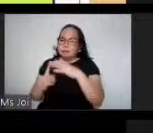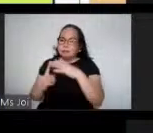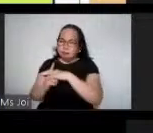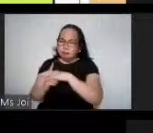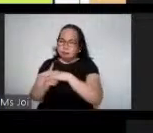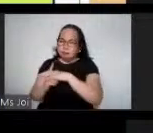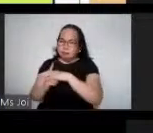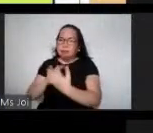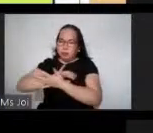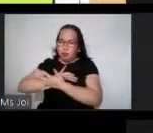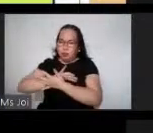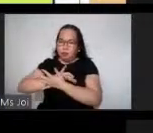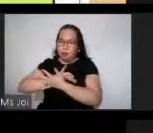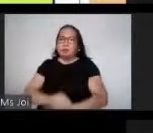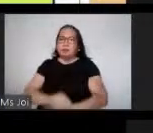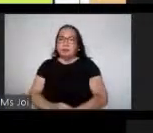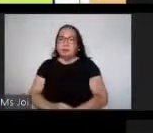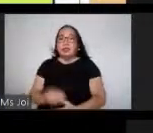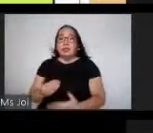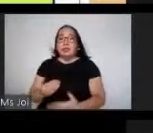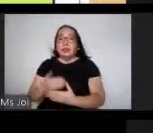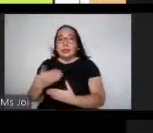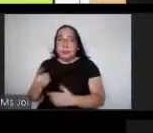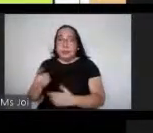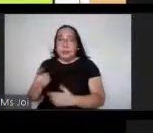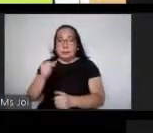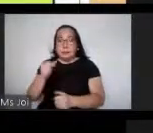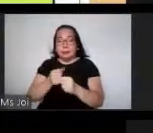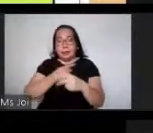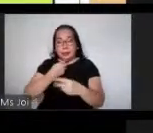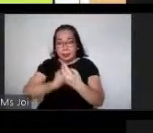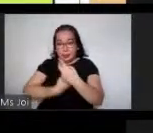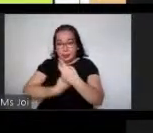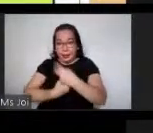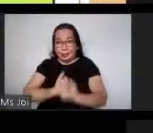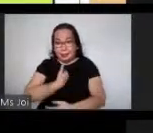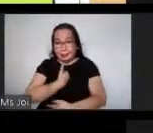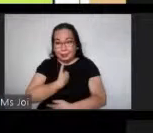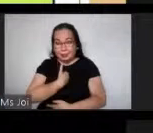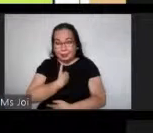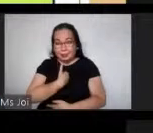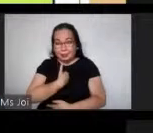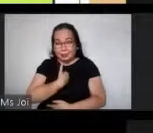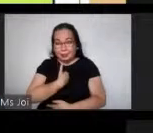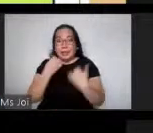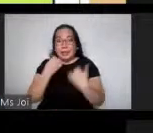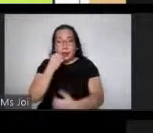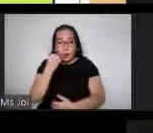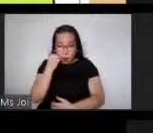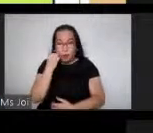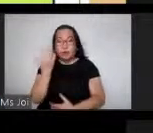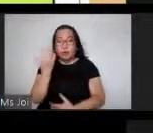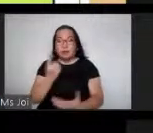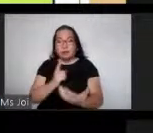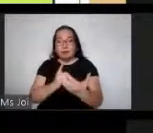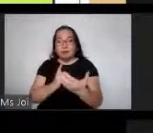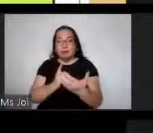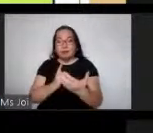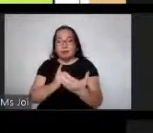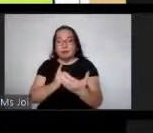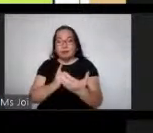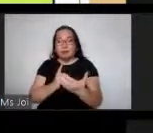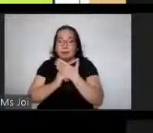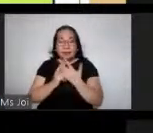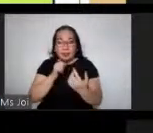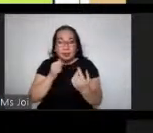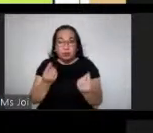we should take care of ourselves. We should home if we don't have any necessary na